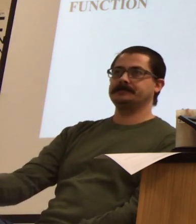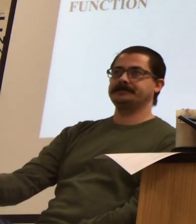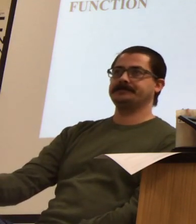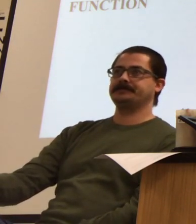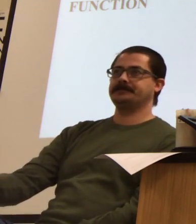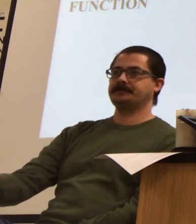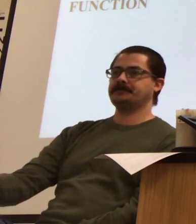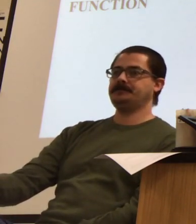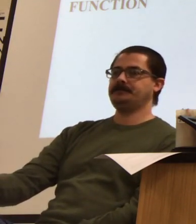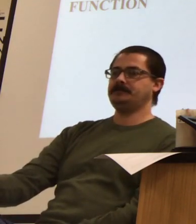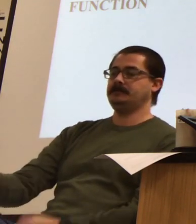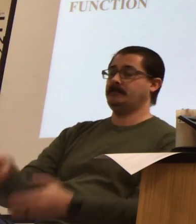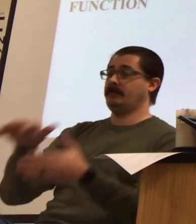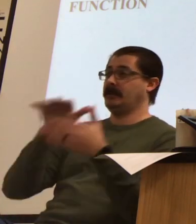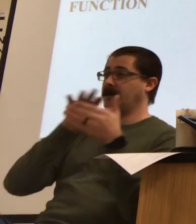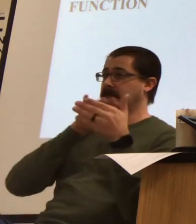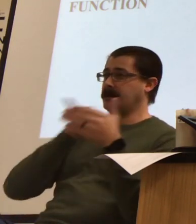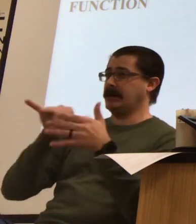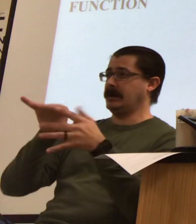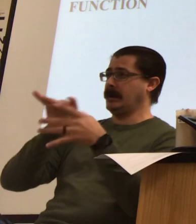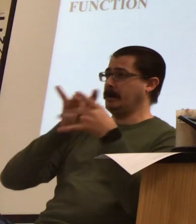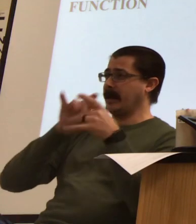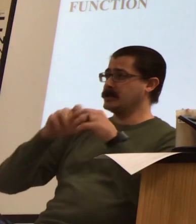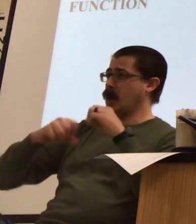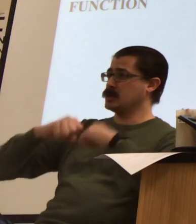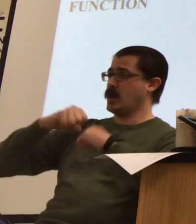So study based on structures.